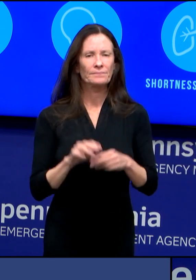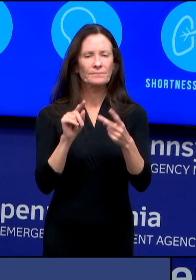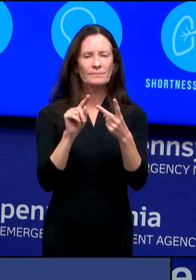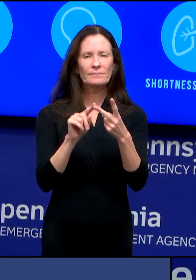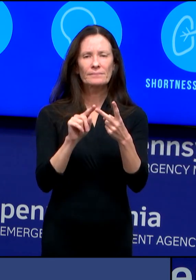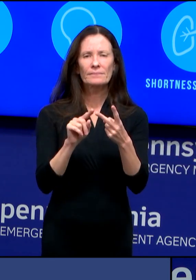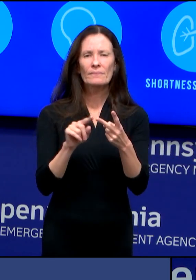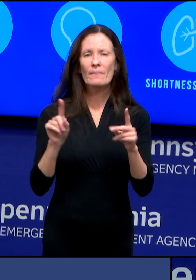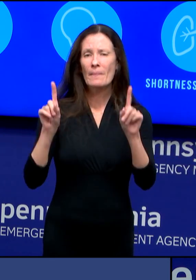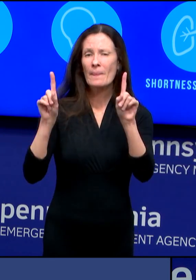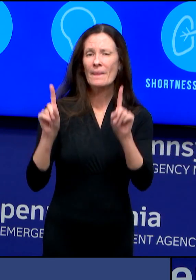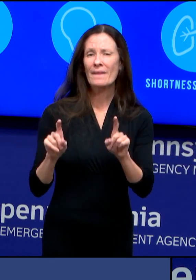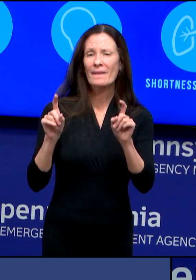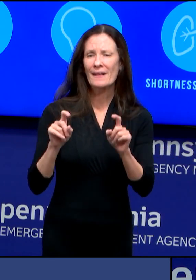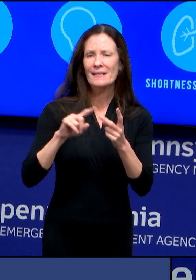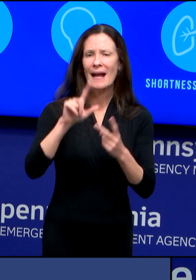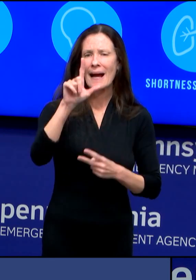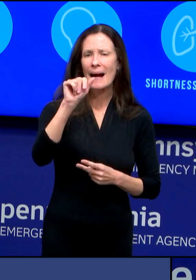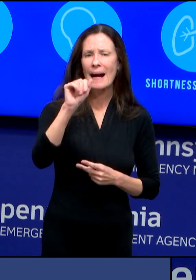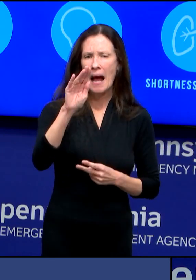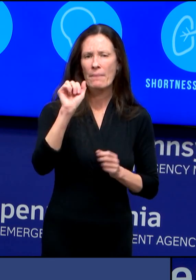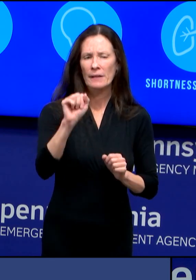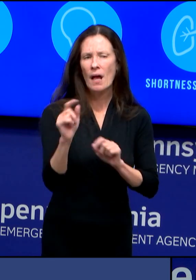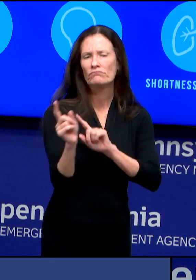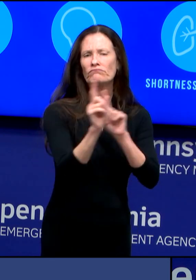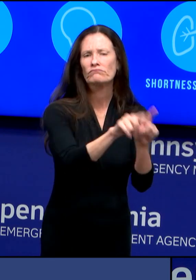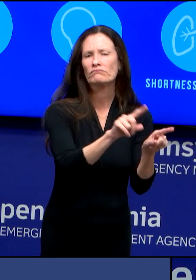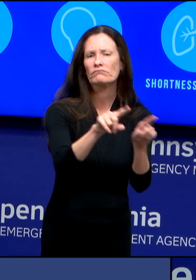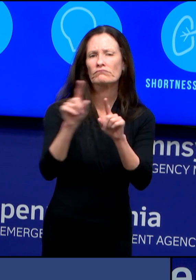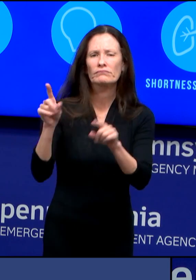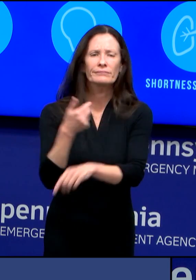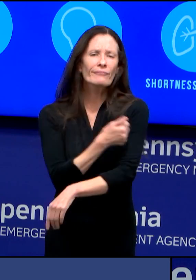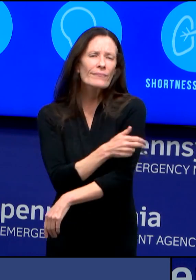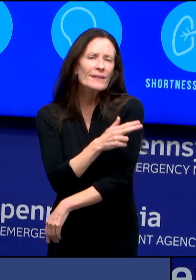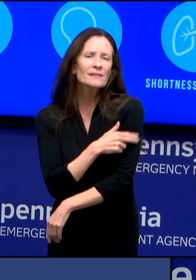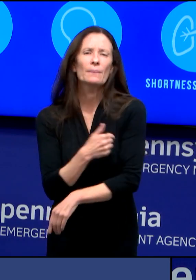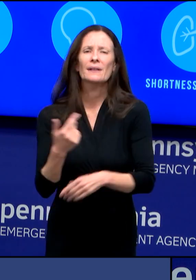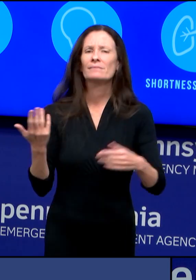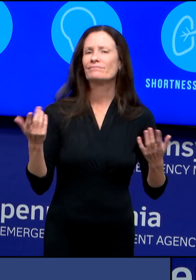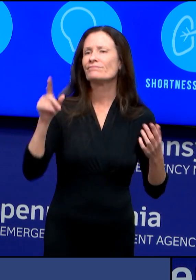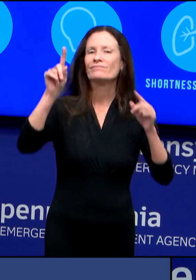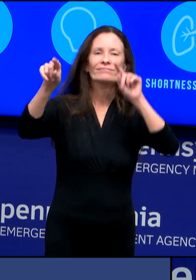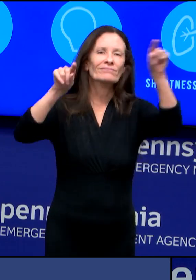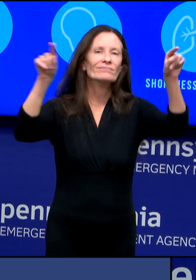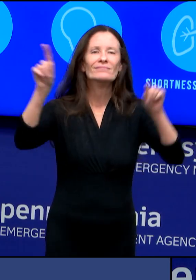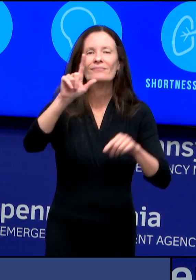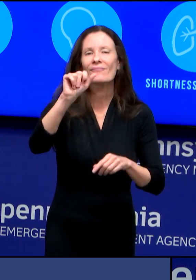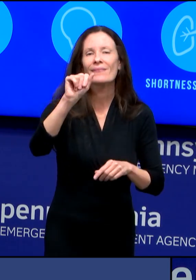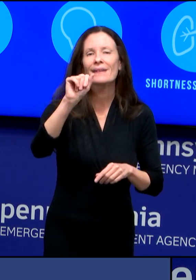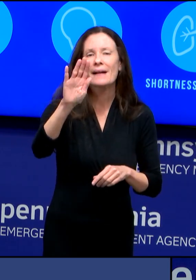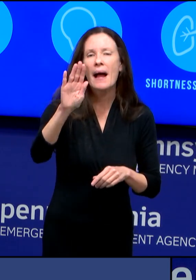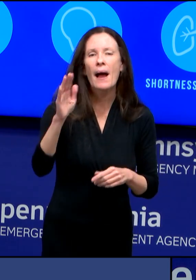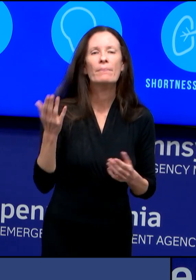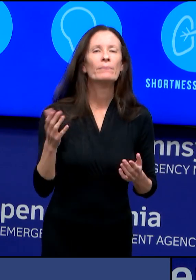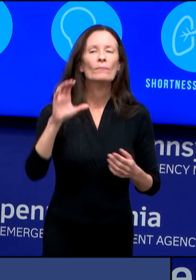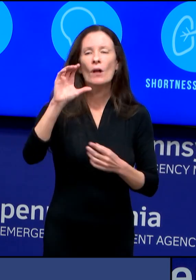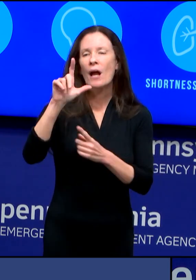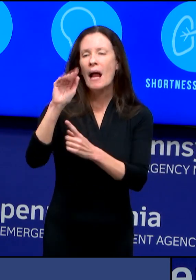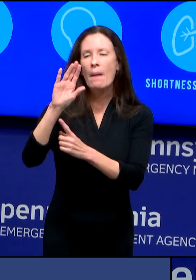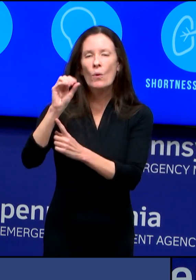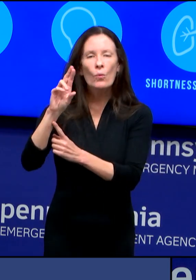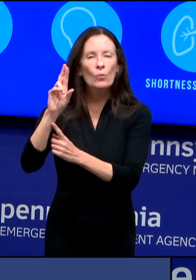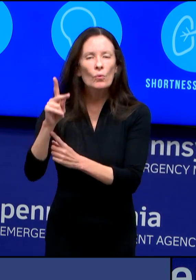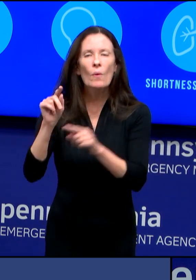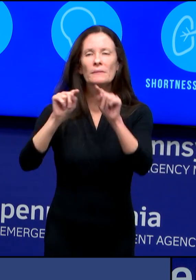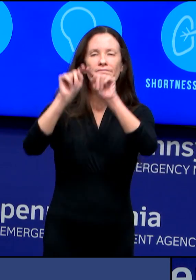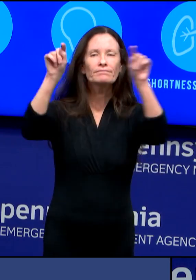and healthcare system laboratories, or through commercial laboratories. And then we have the mass testing currently